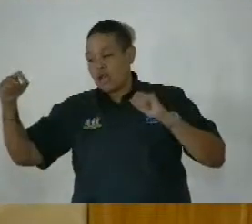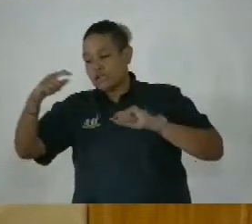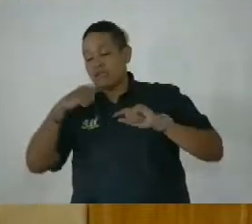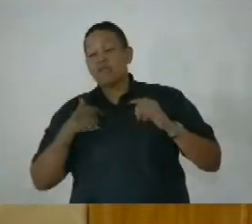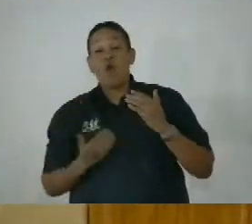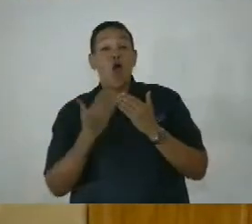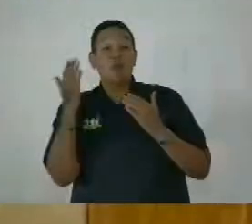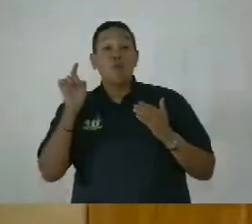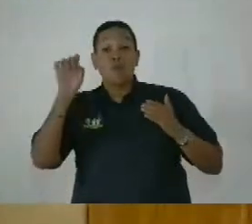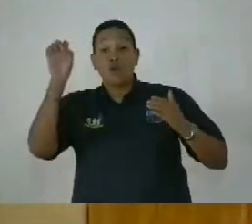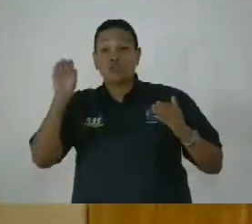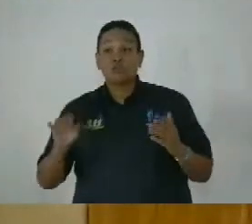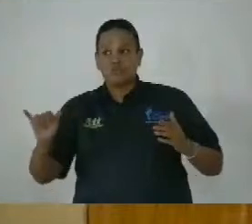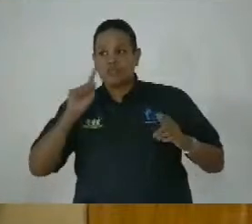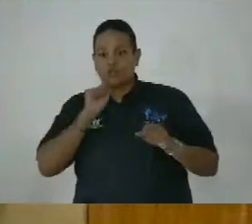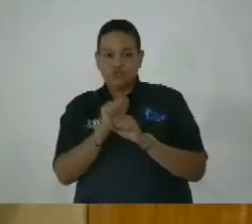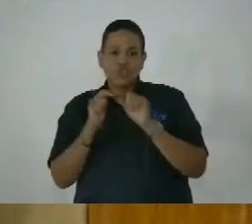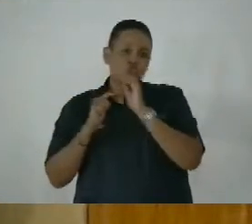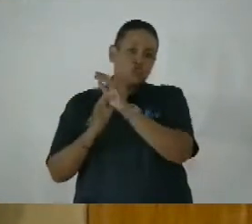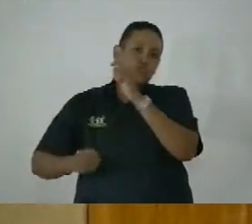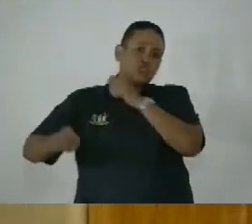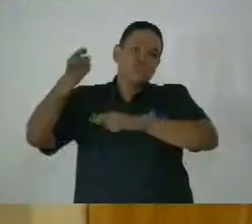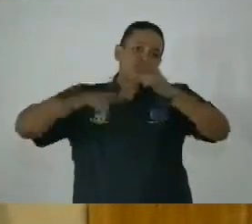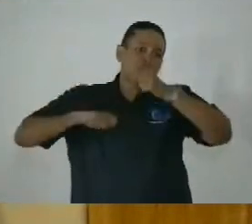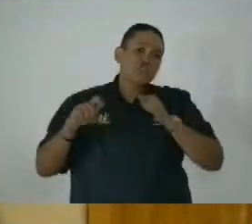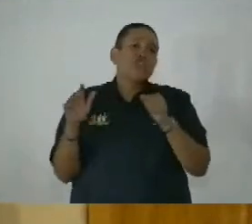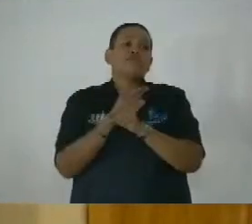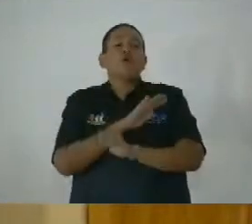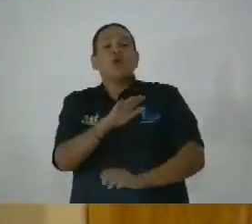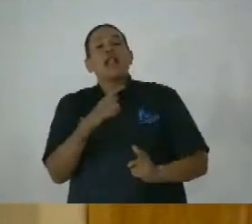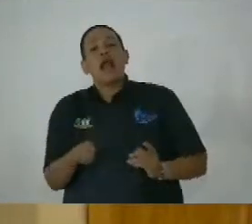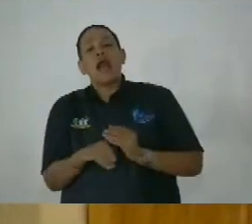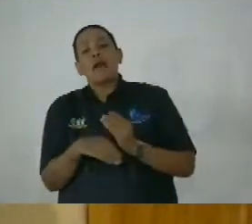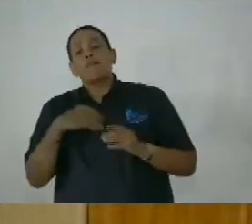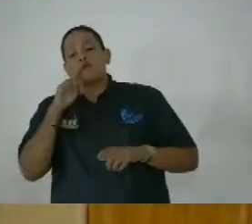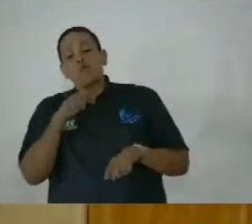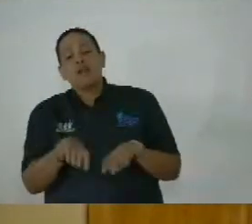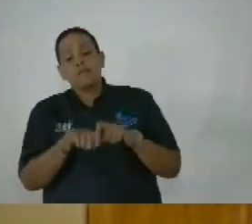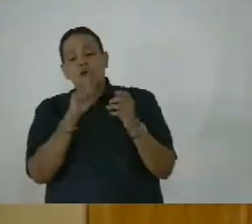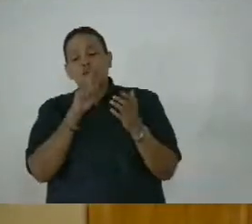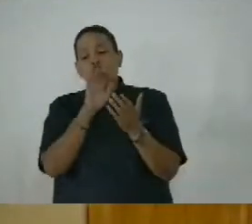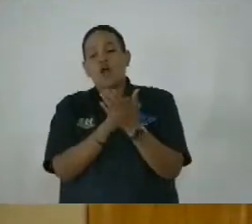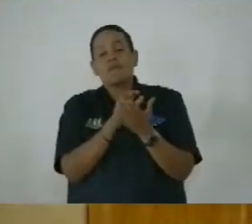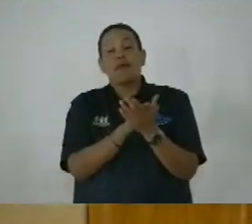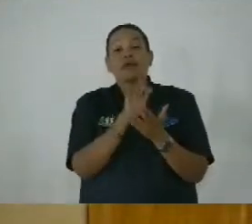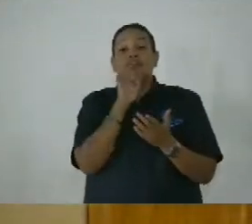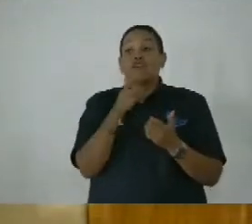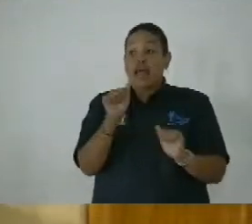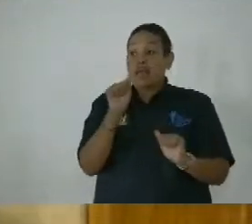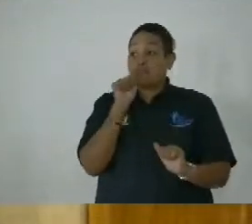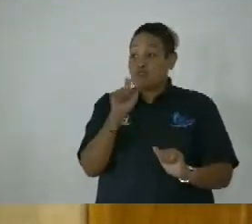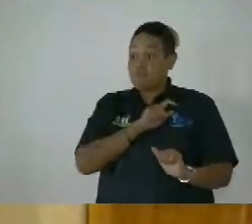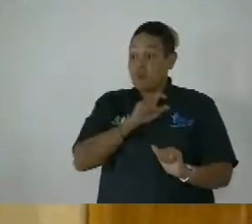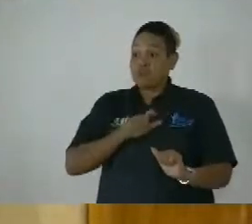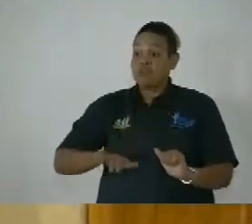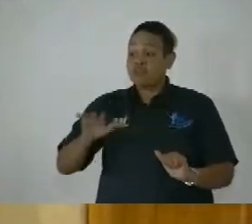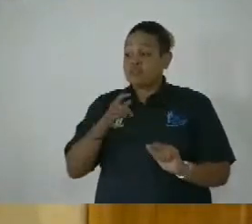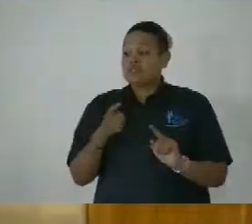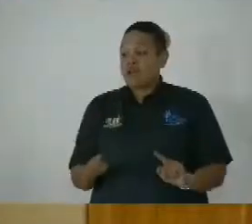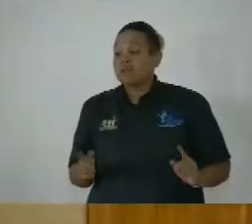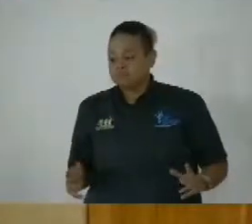almost there. That is a symbol of the transformation. And I would pause and commend the effort of the police force. Not